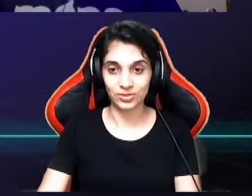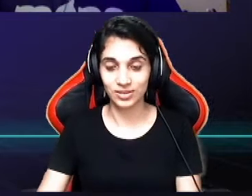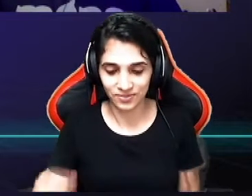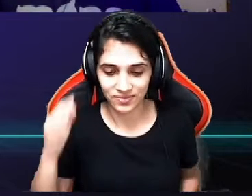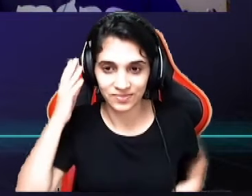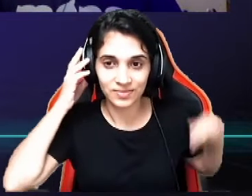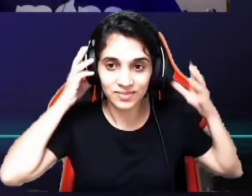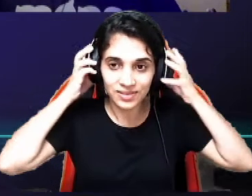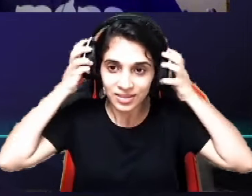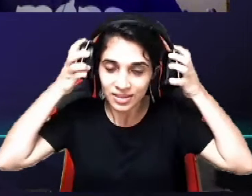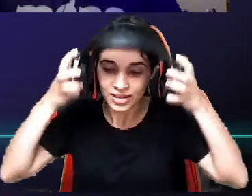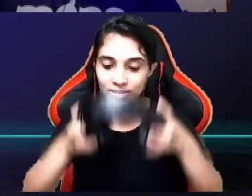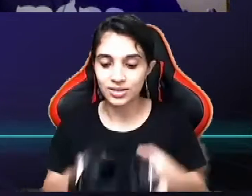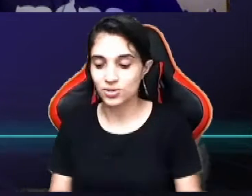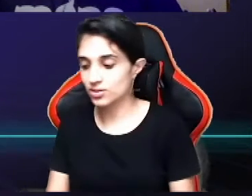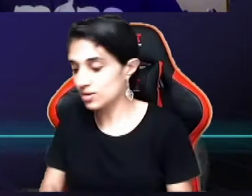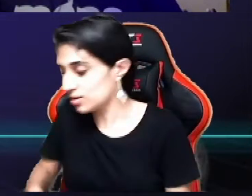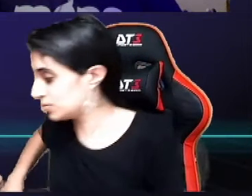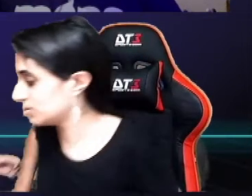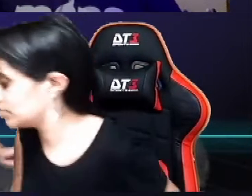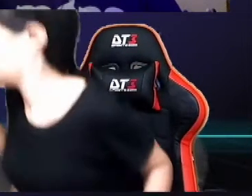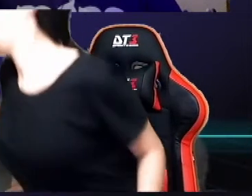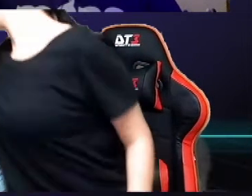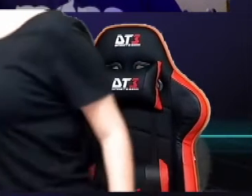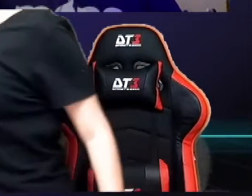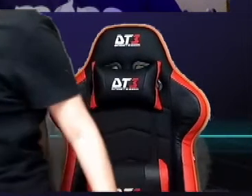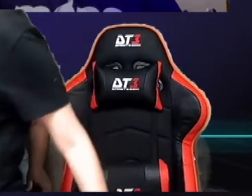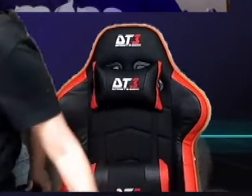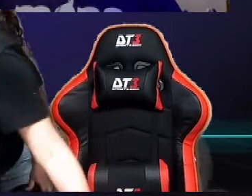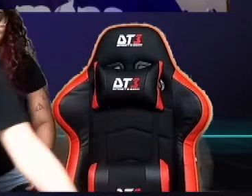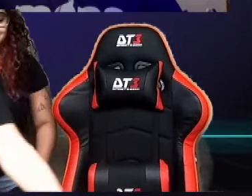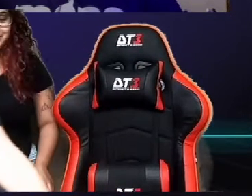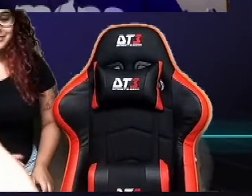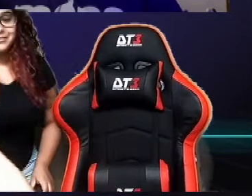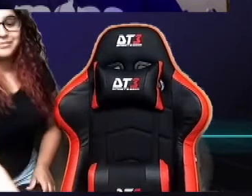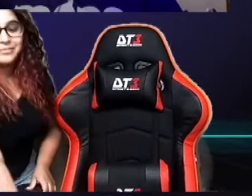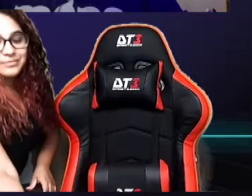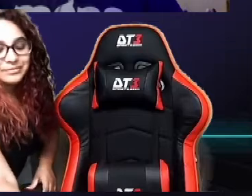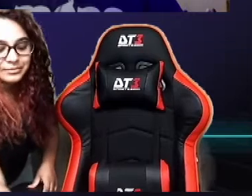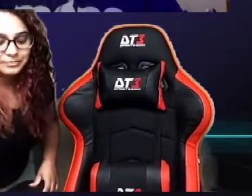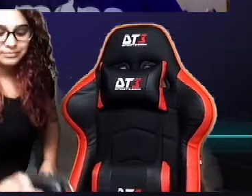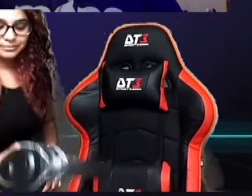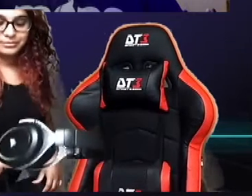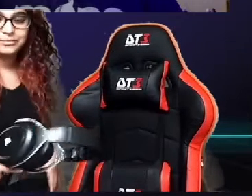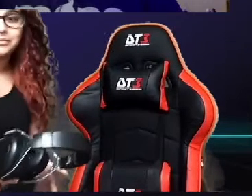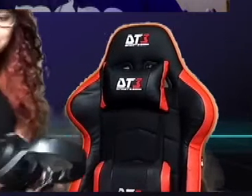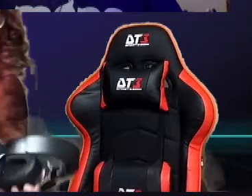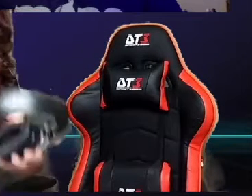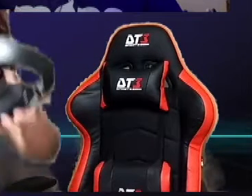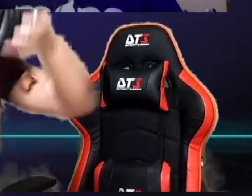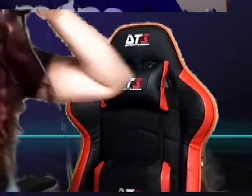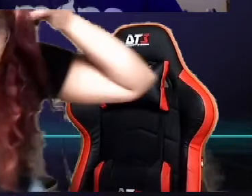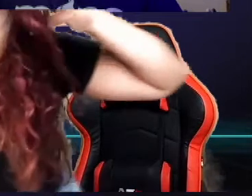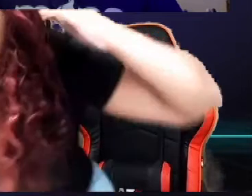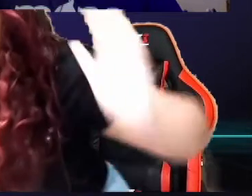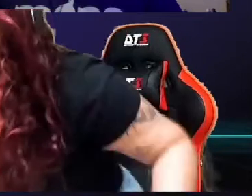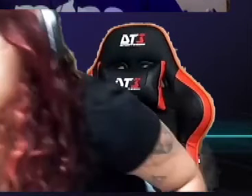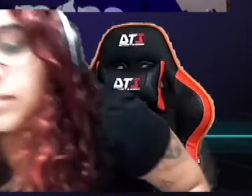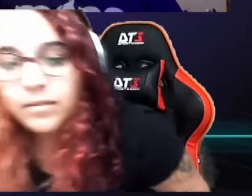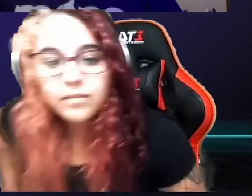this marketing arm of Loud, the strength of the influencers, we can think about how a mid-core casual